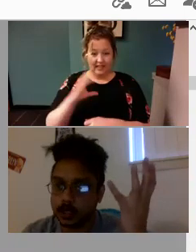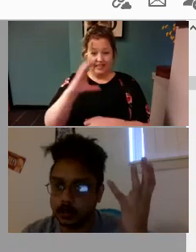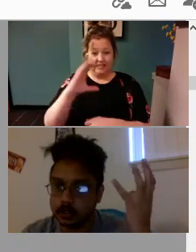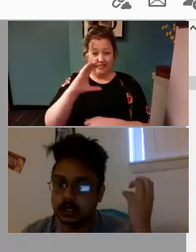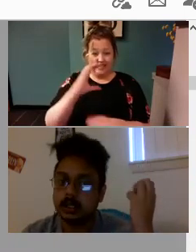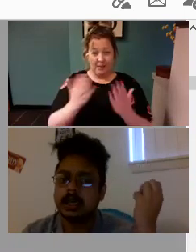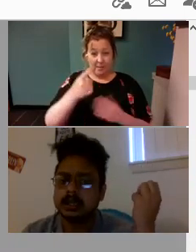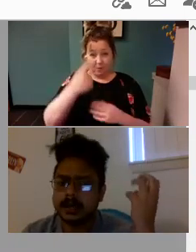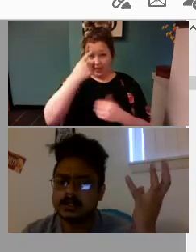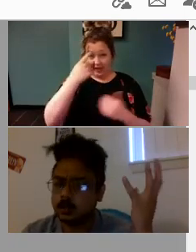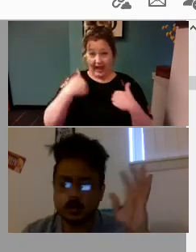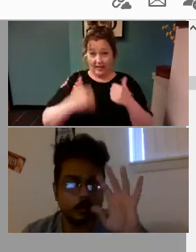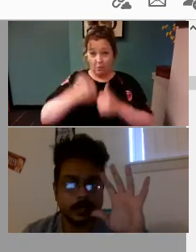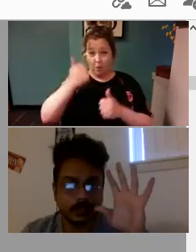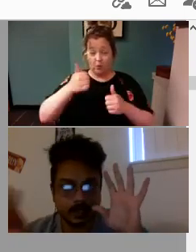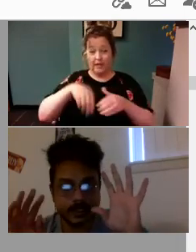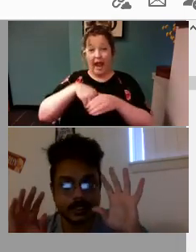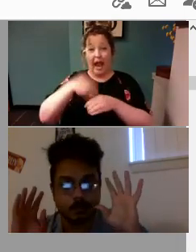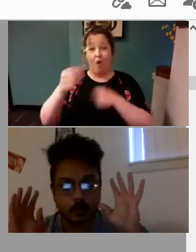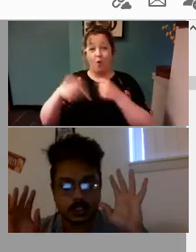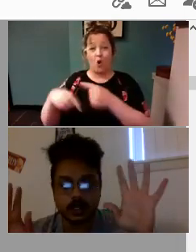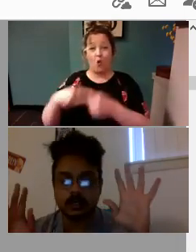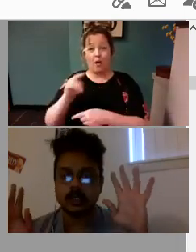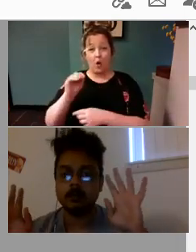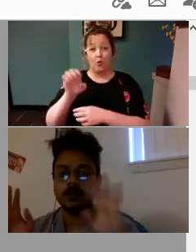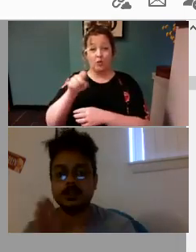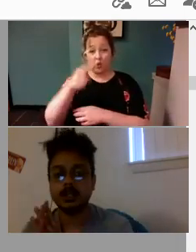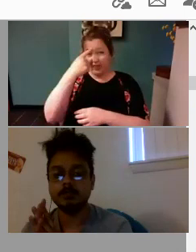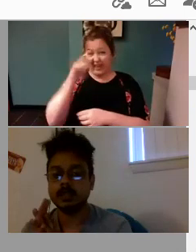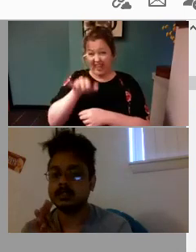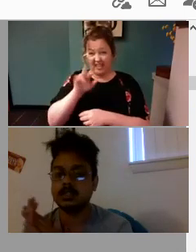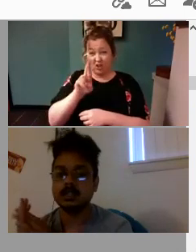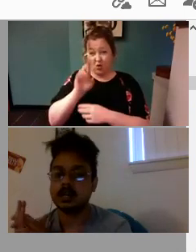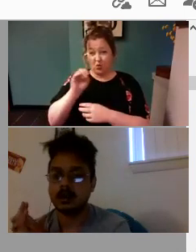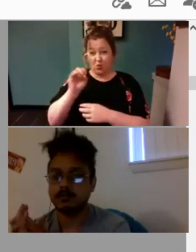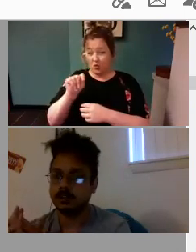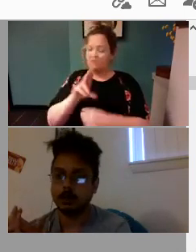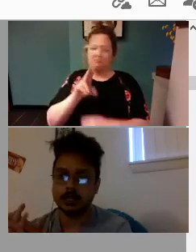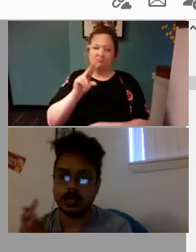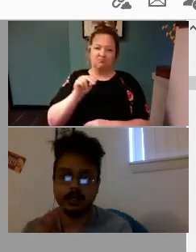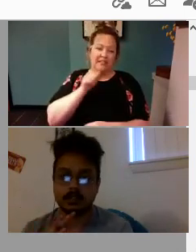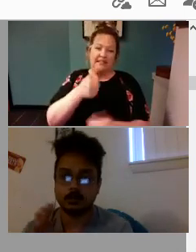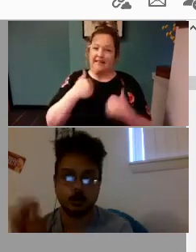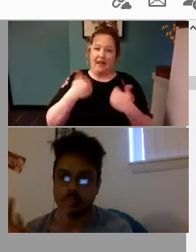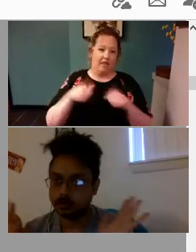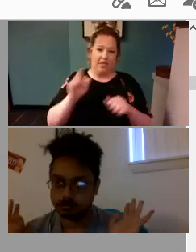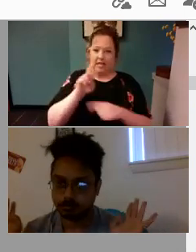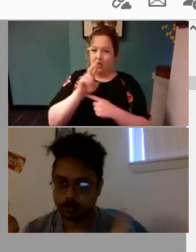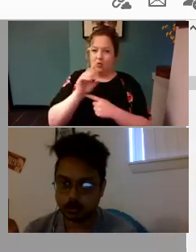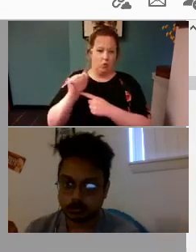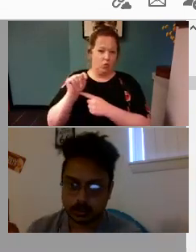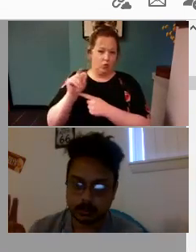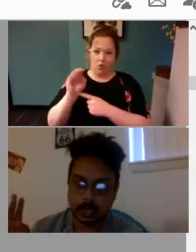most outgoing nodes and that is a root node, but this is the most general term of a tree. It's just a graph without any cycles, no